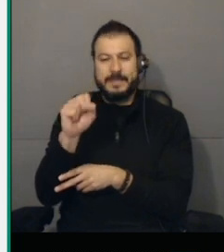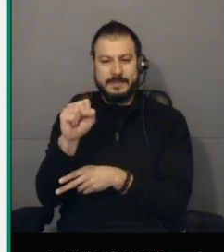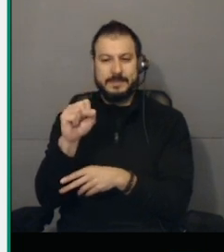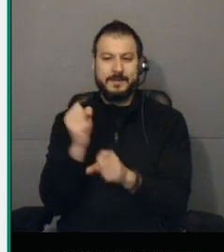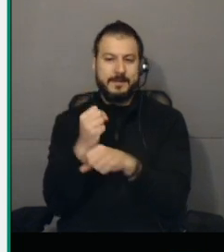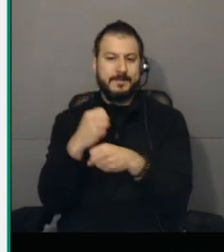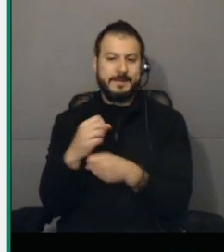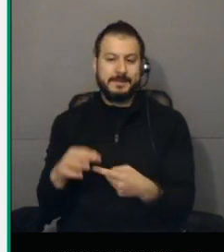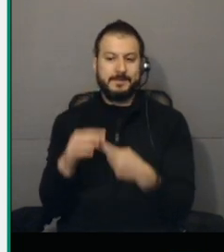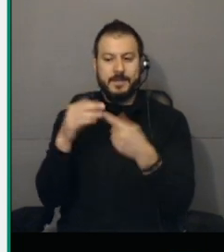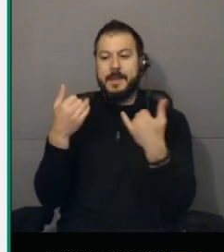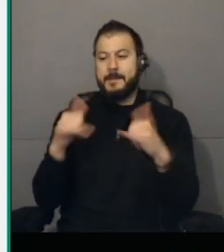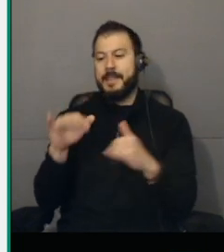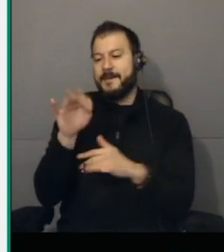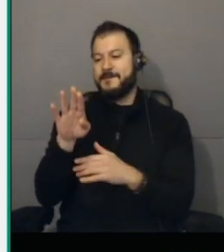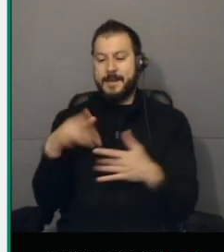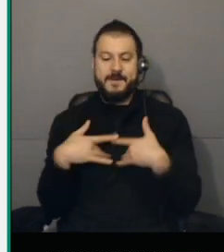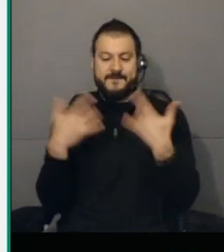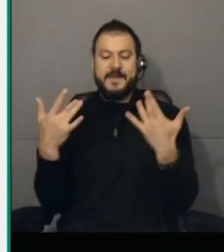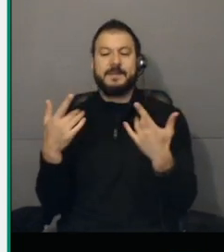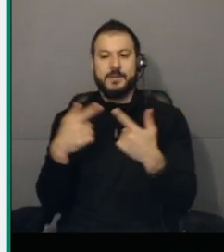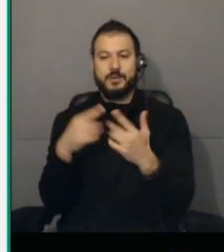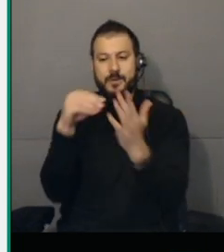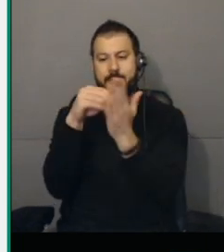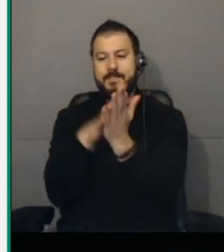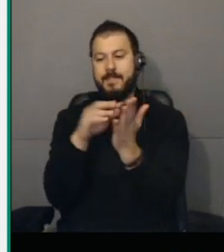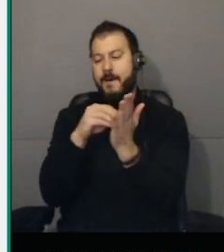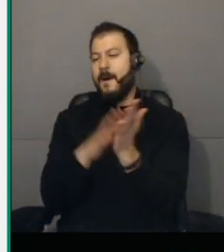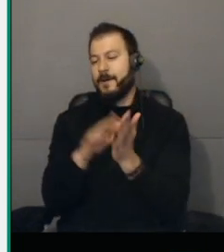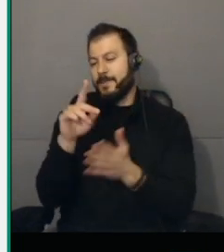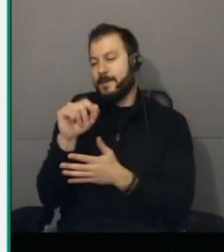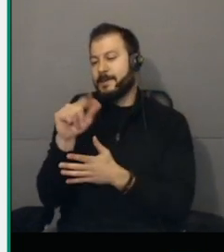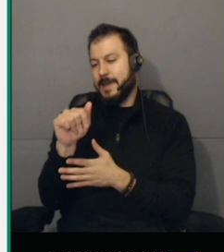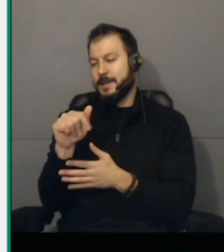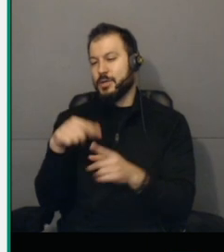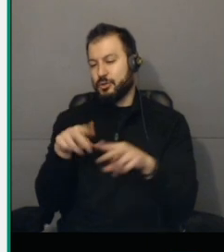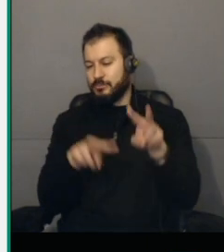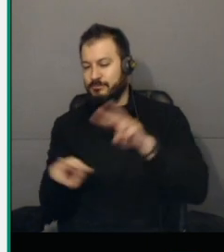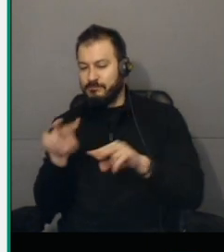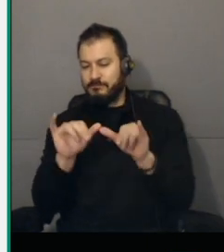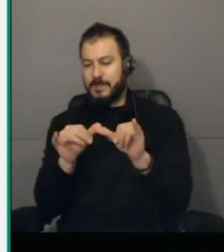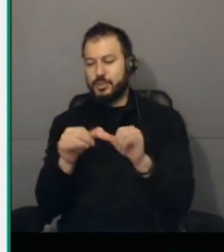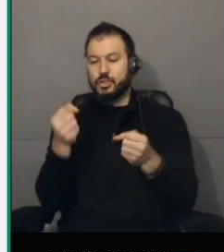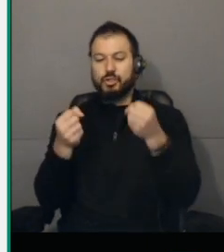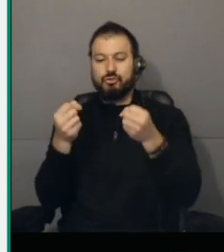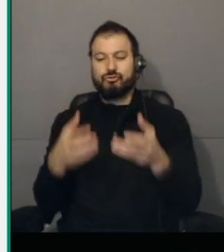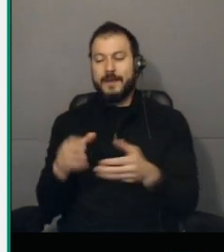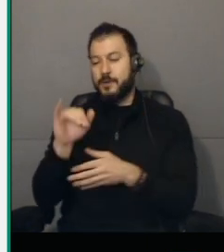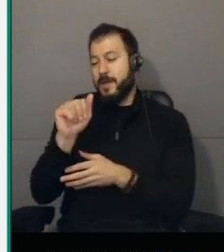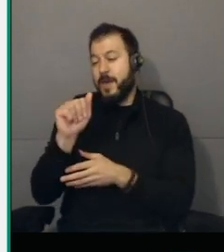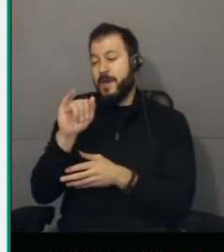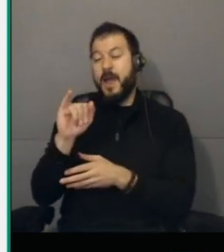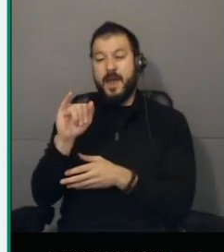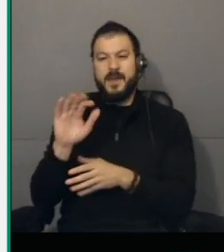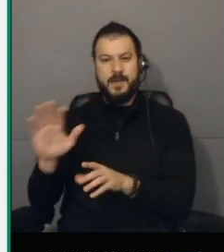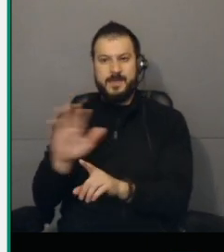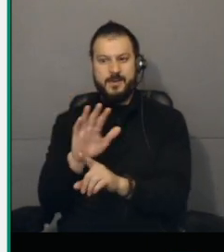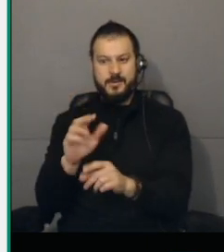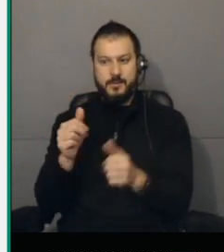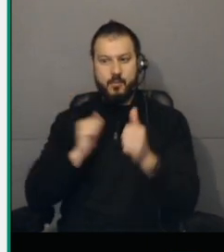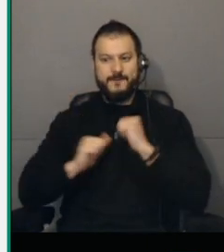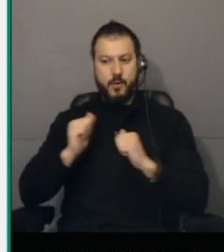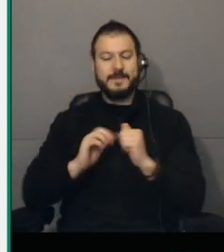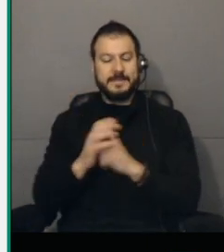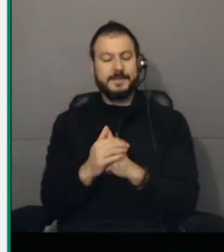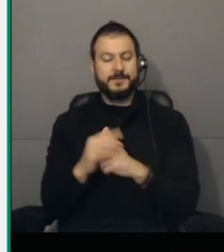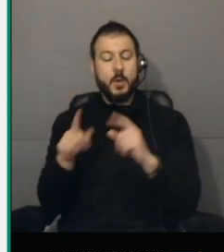a specialized PlayFab telemetry event to log the data we need to measure driver AI performance. Now, back when we implemented this